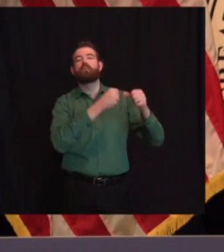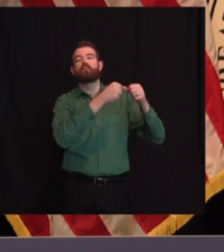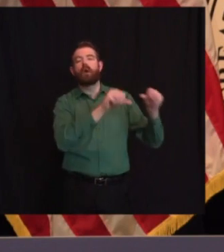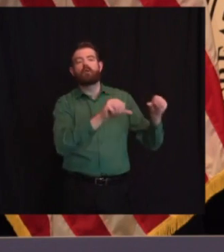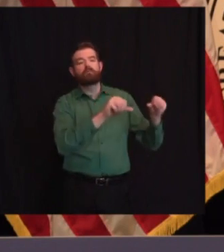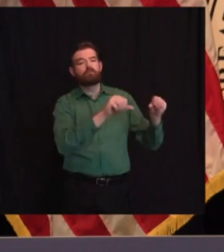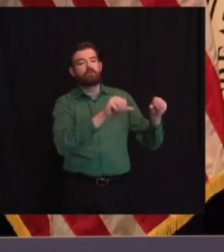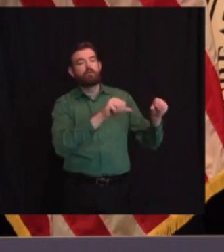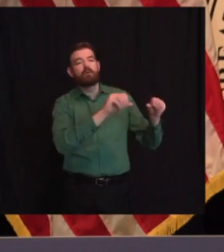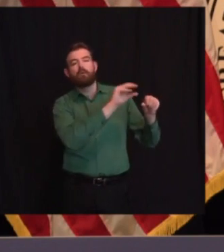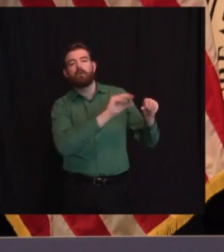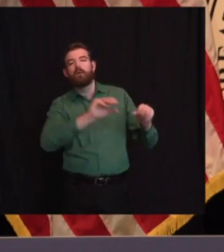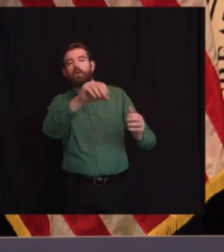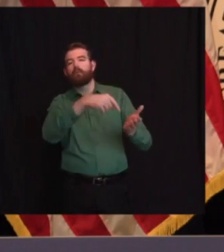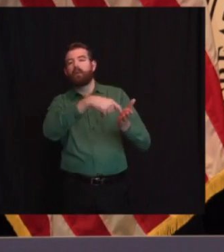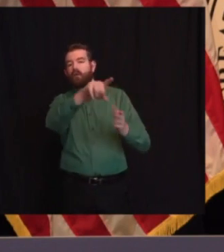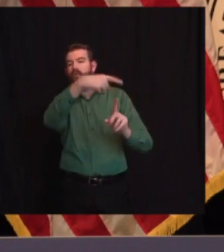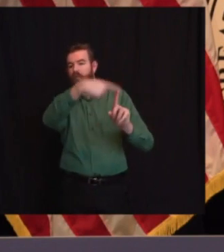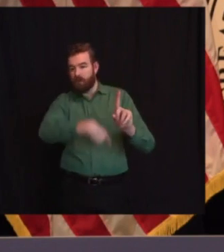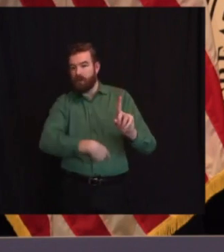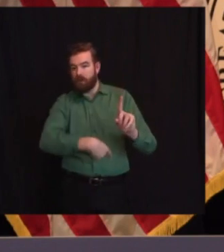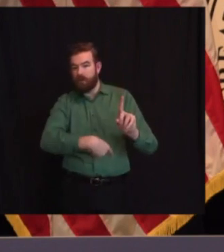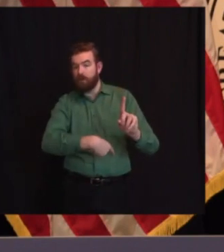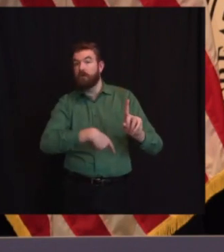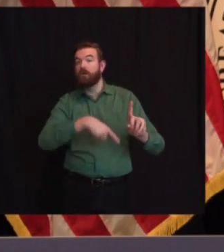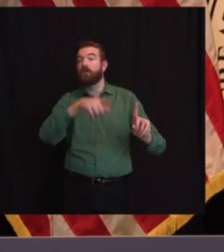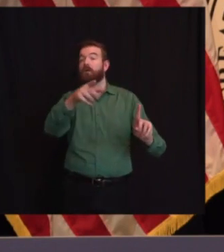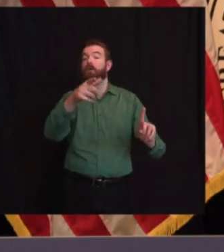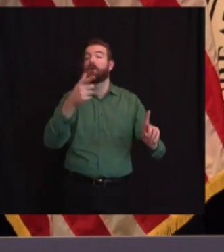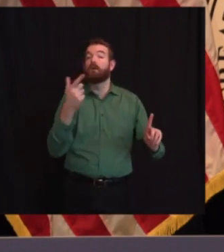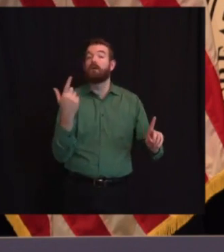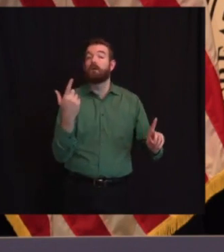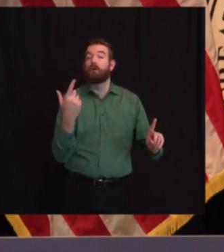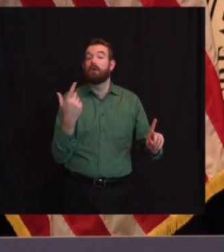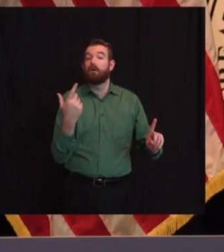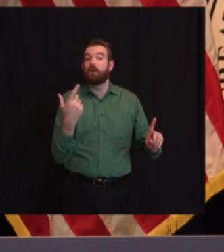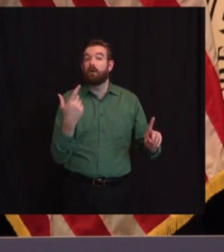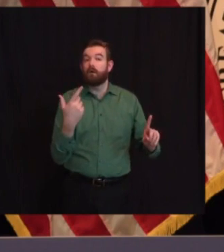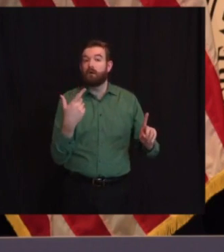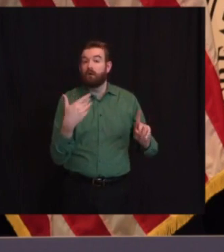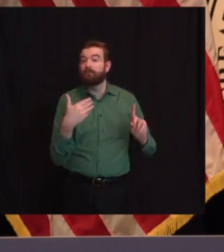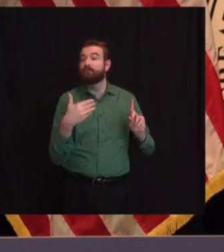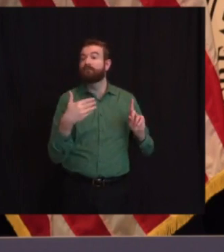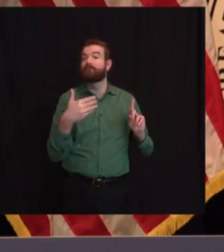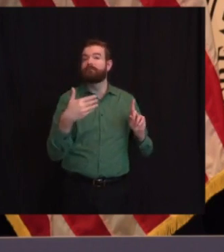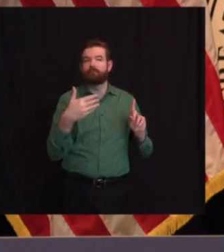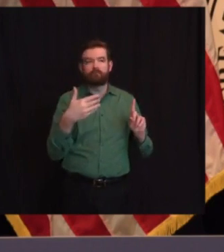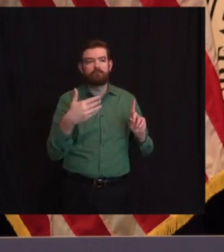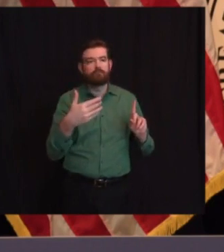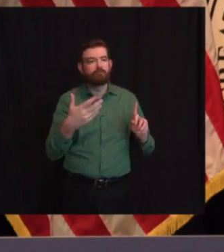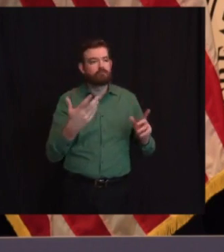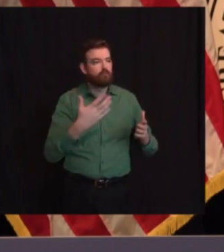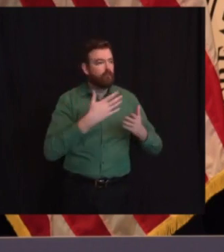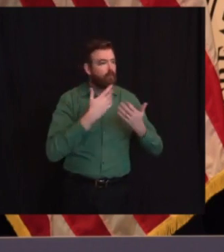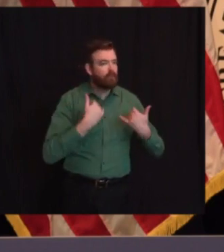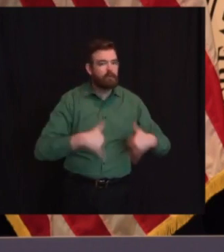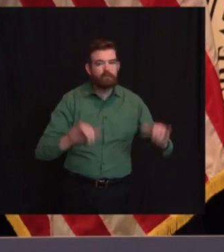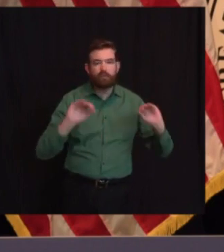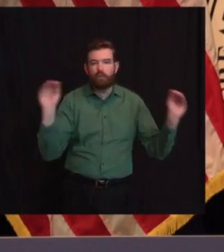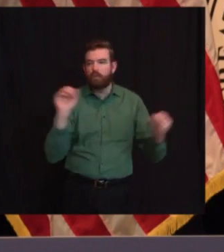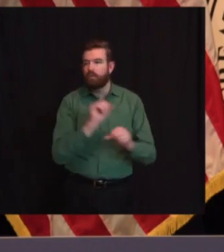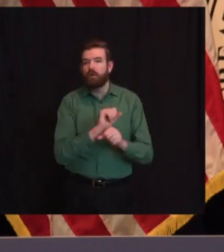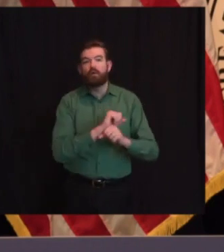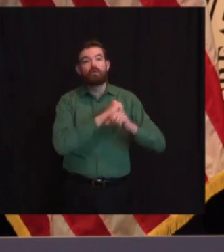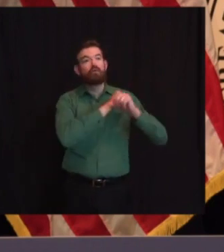already 2 months into the crisis, and a lot of people are still out of work and coping with this. What are you planning to do for renters for